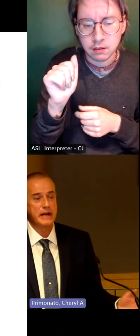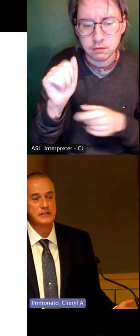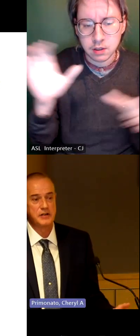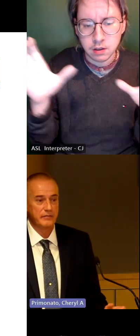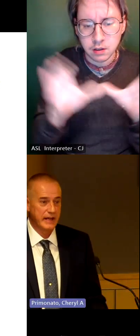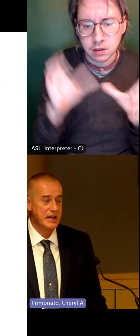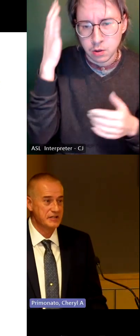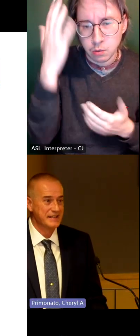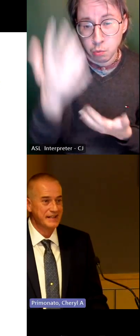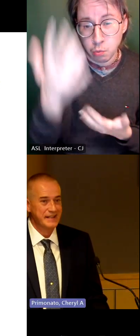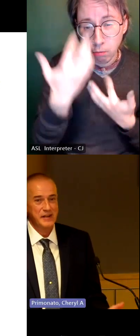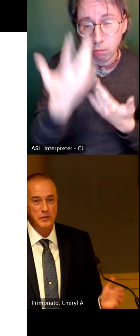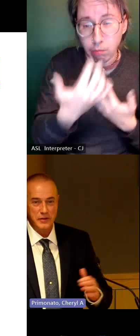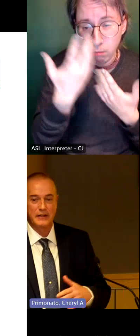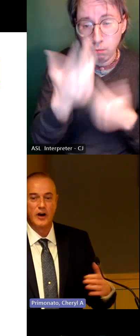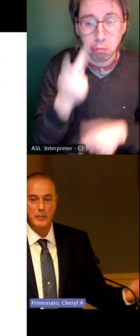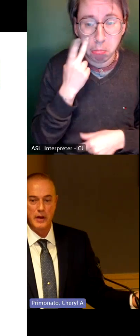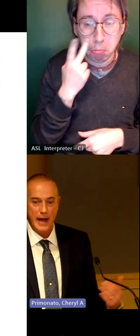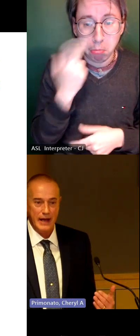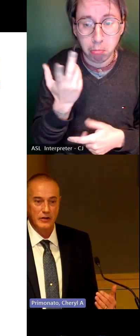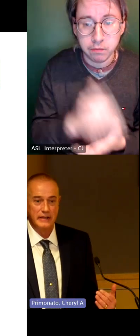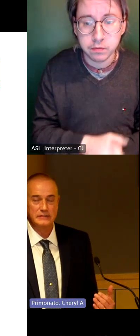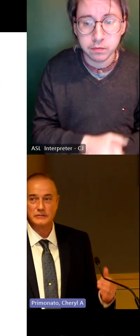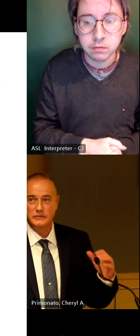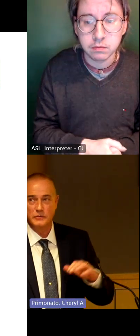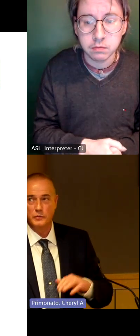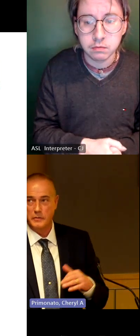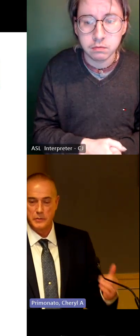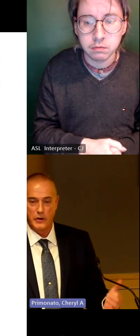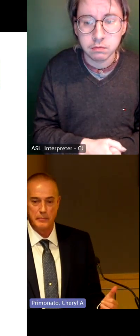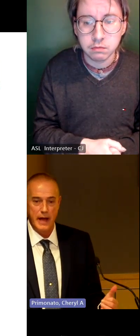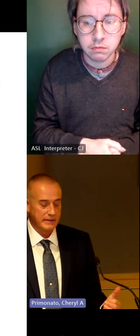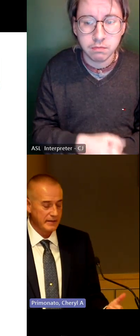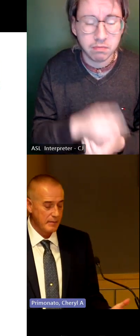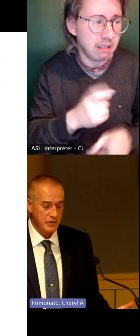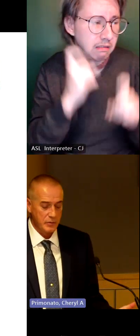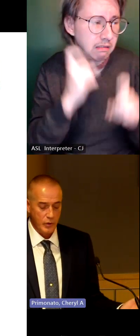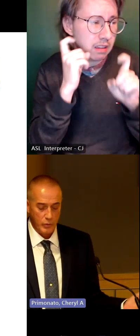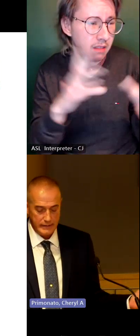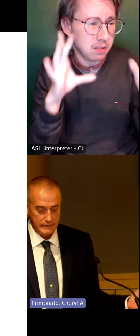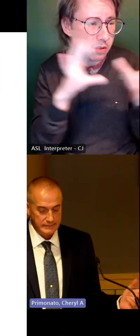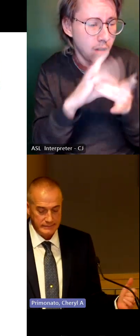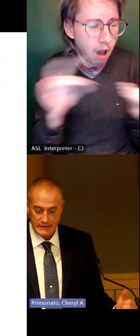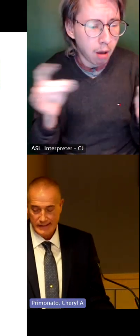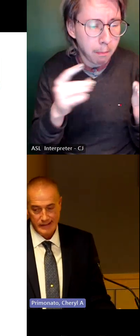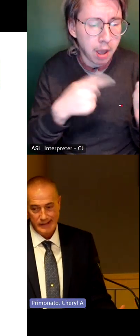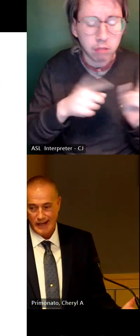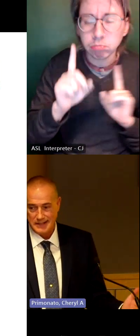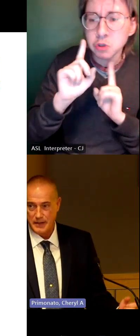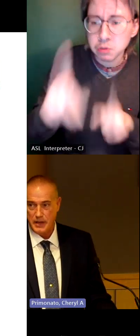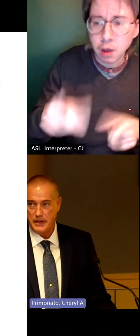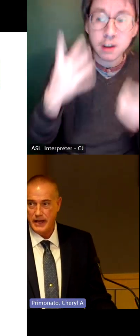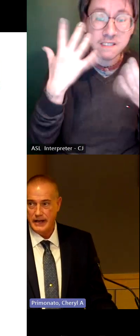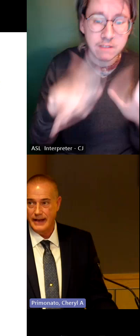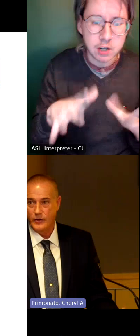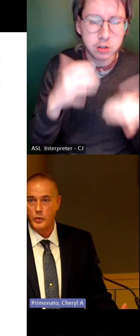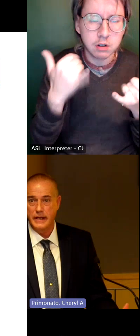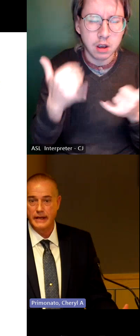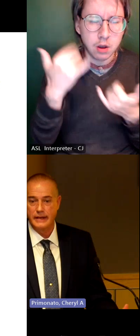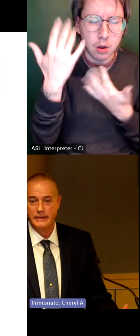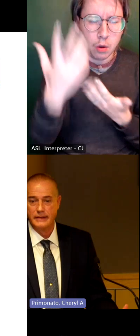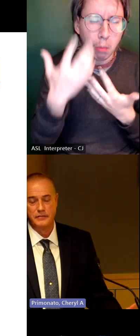It's waiting certification. We've got comment back on it. We responded back to them, so we're waiting. I'd say maybe any